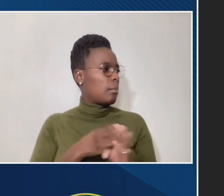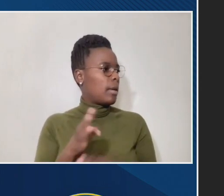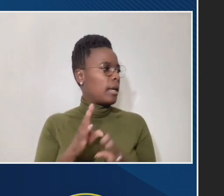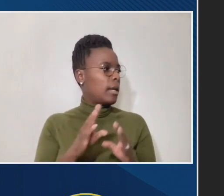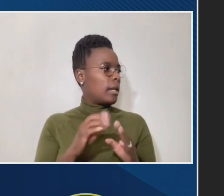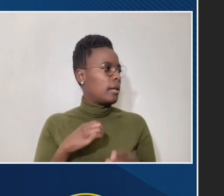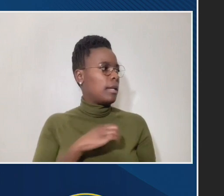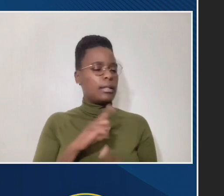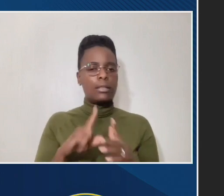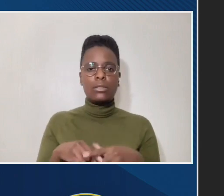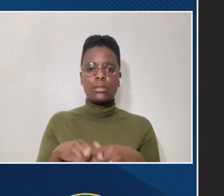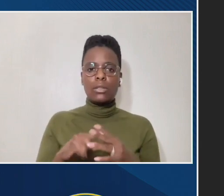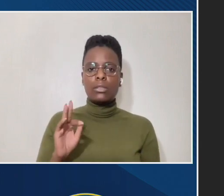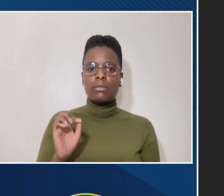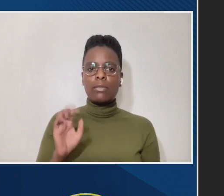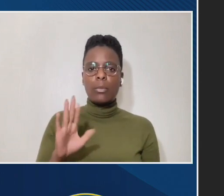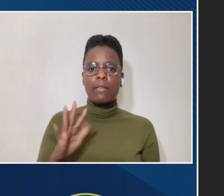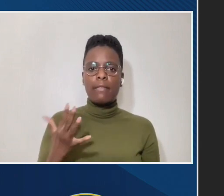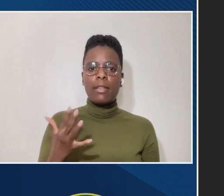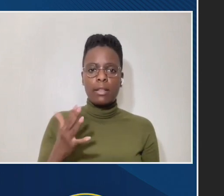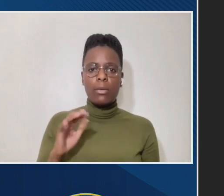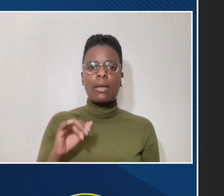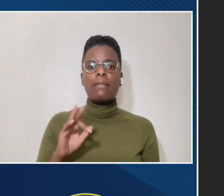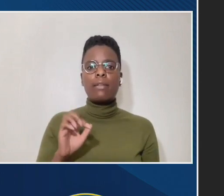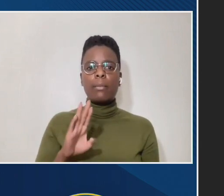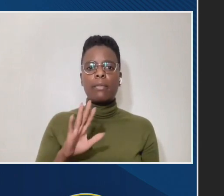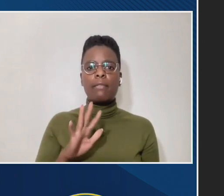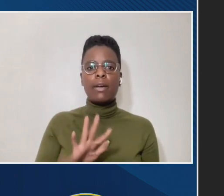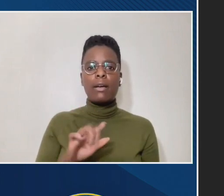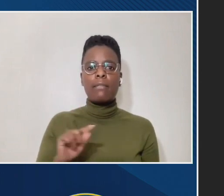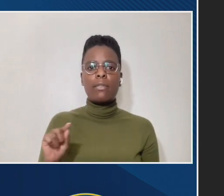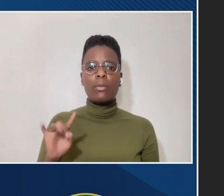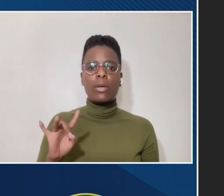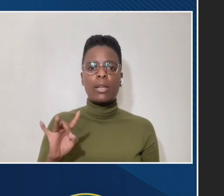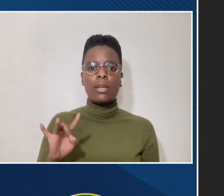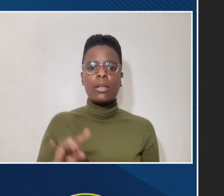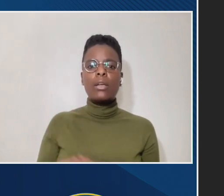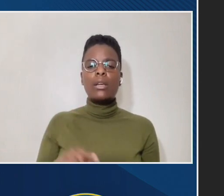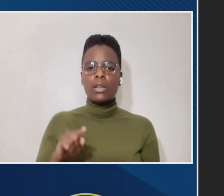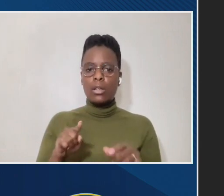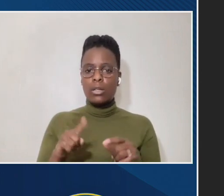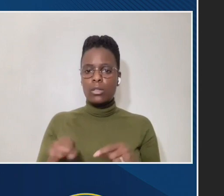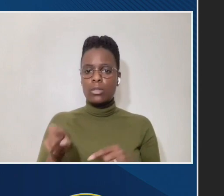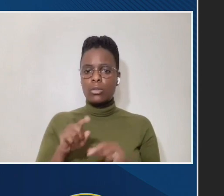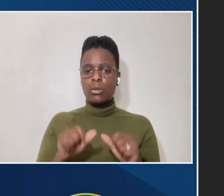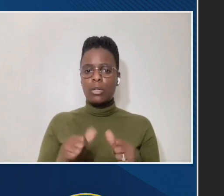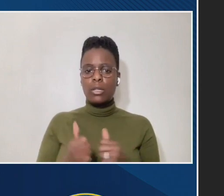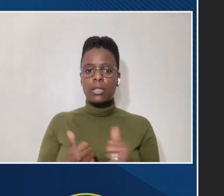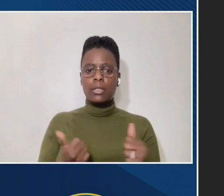you've all put together, what MLN has put together and you all presented on. But just for